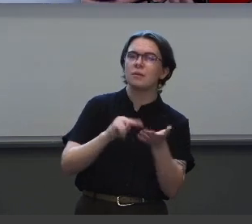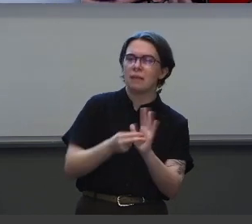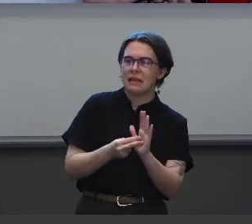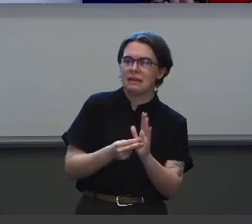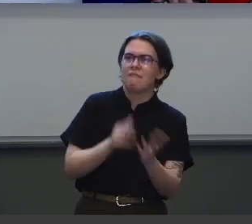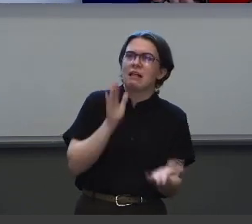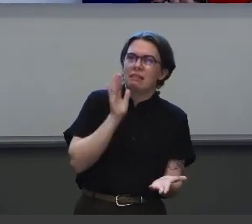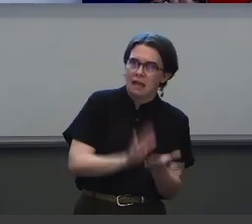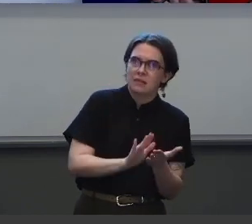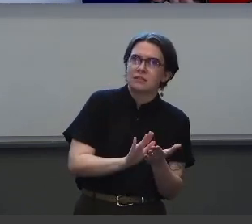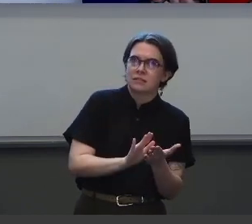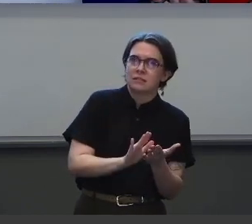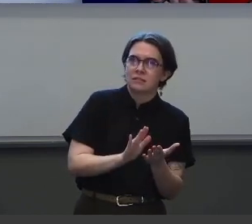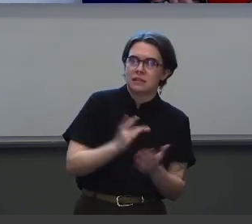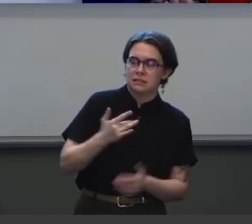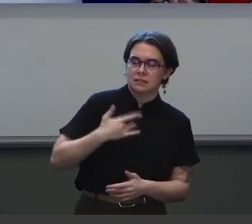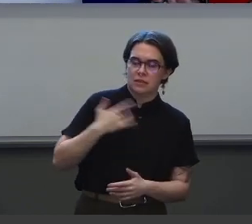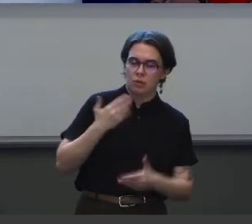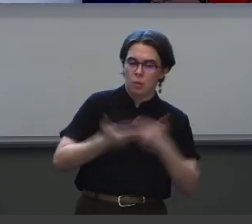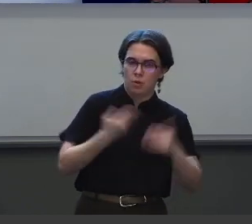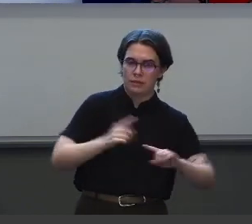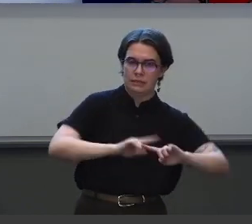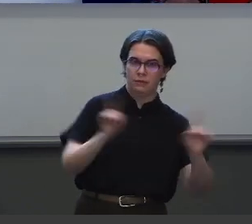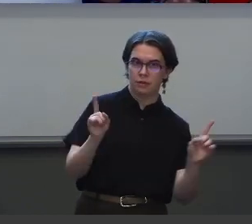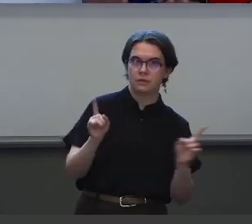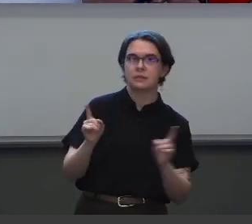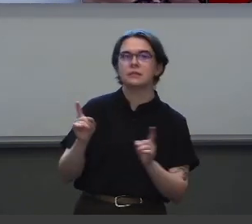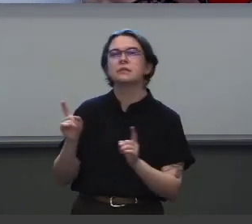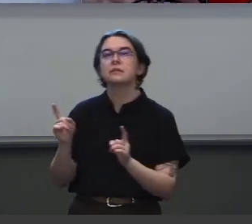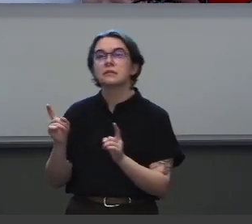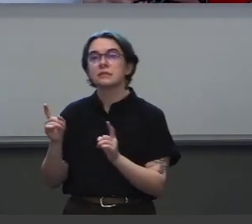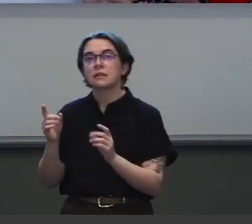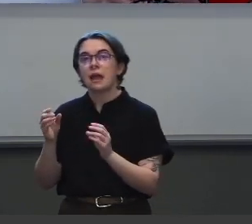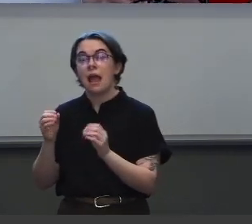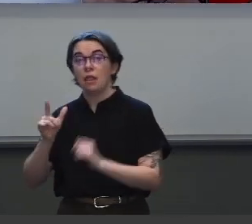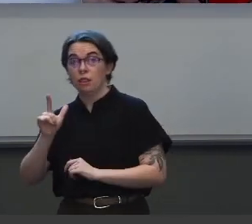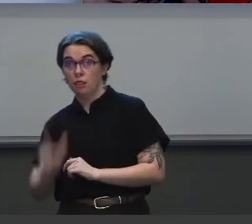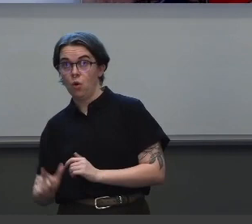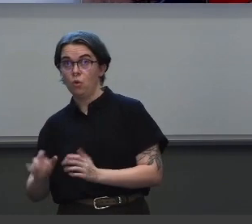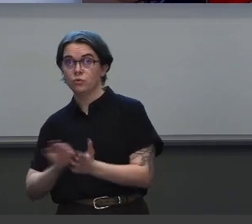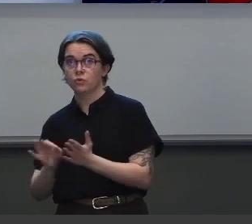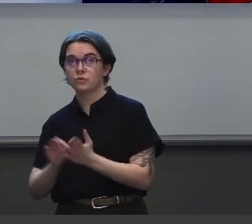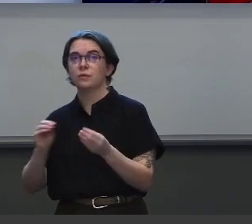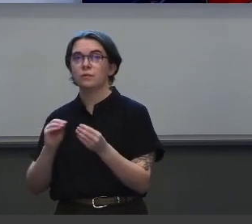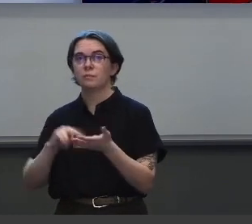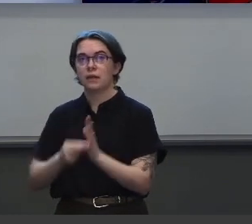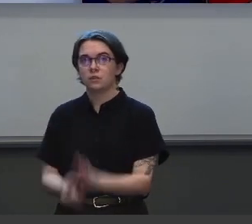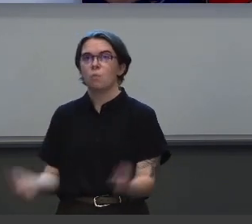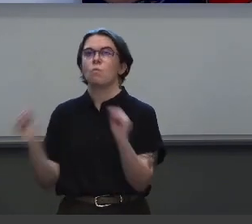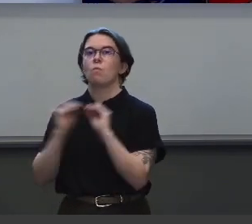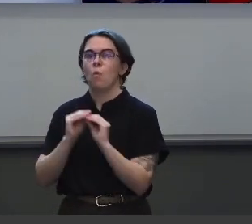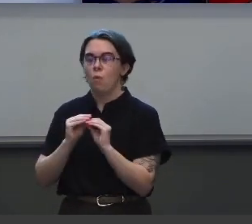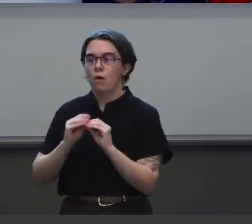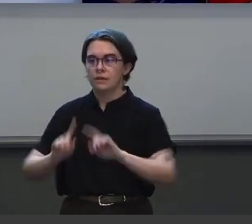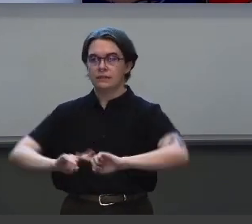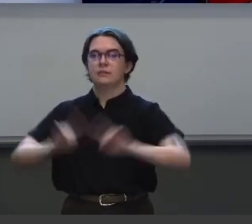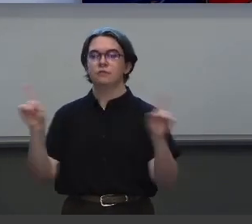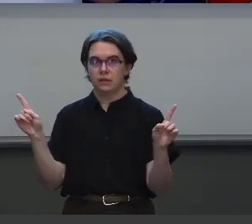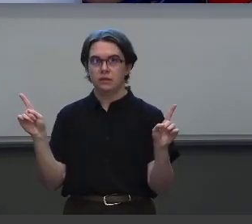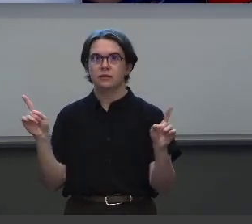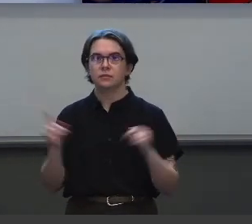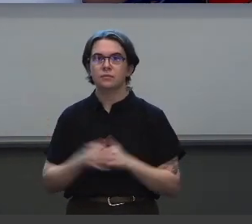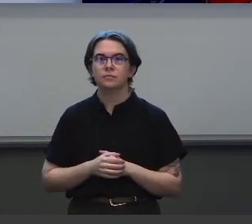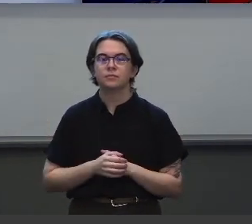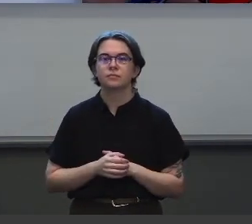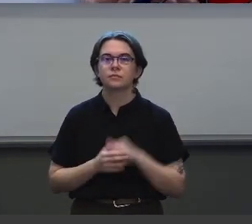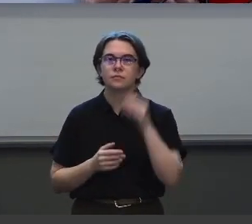processing differences. Importantly, for the data that I'm about to describe, we normalized all these scores before